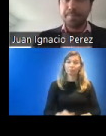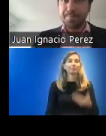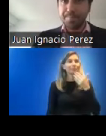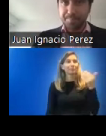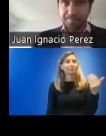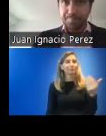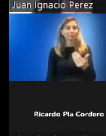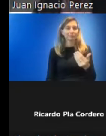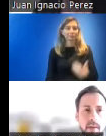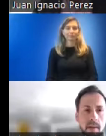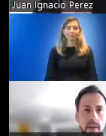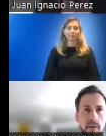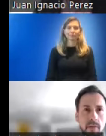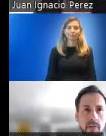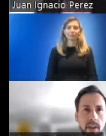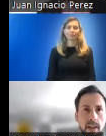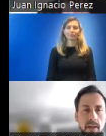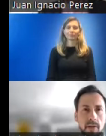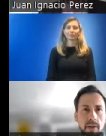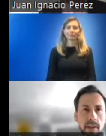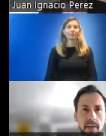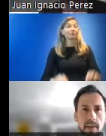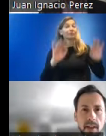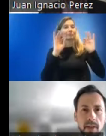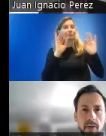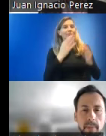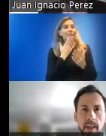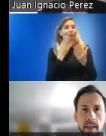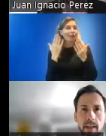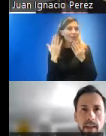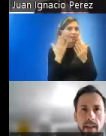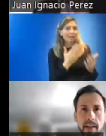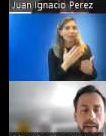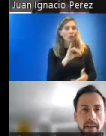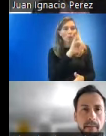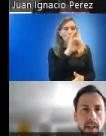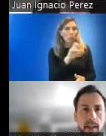much. Thank you, Juan Ignacio. This is Ricardo speaking.